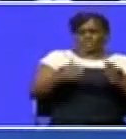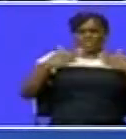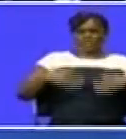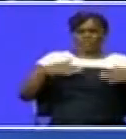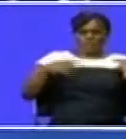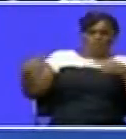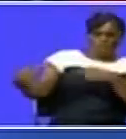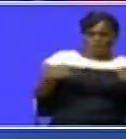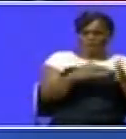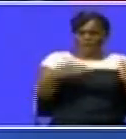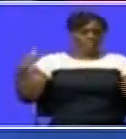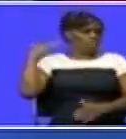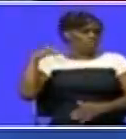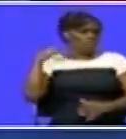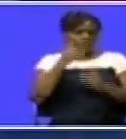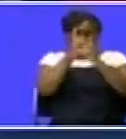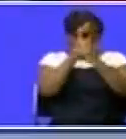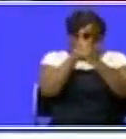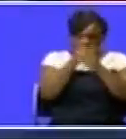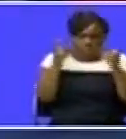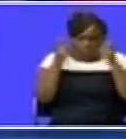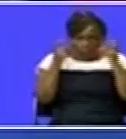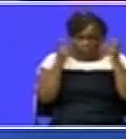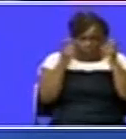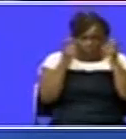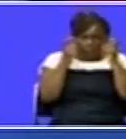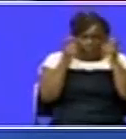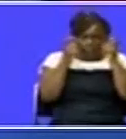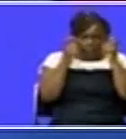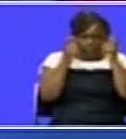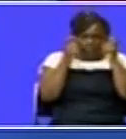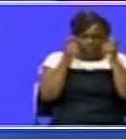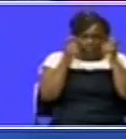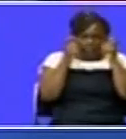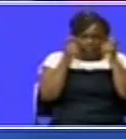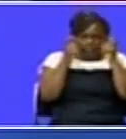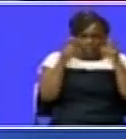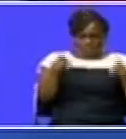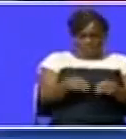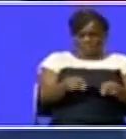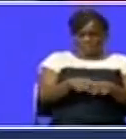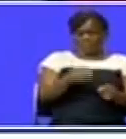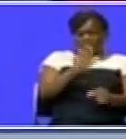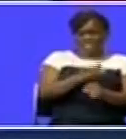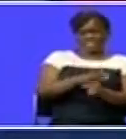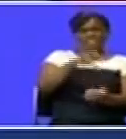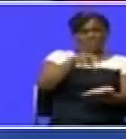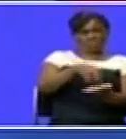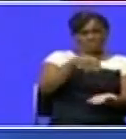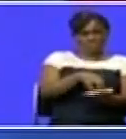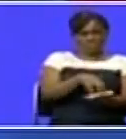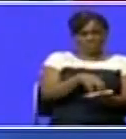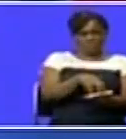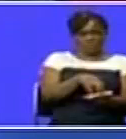fight against poaching. What we're doing is we're going upwards and outwards. In many cases, with summits,